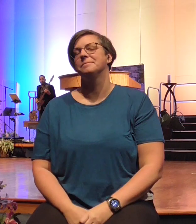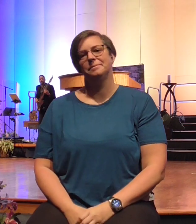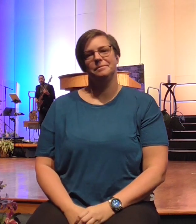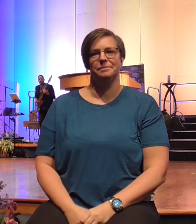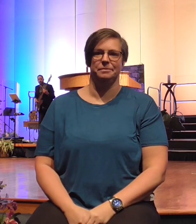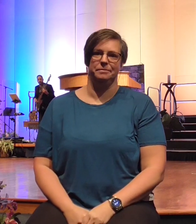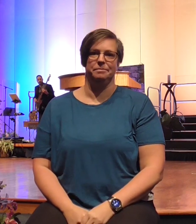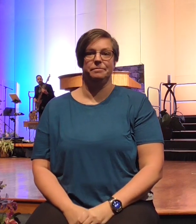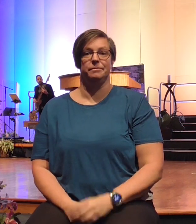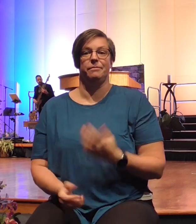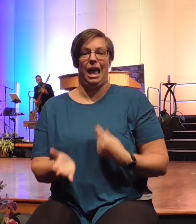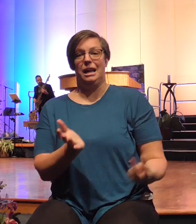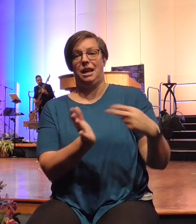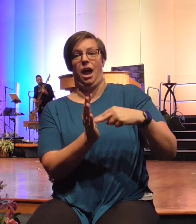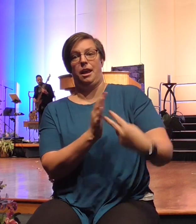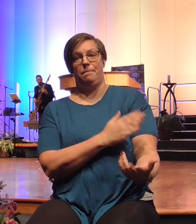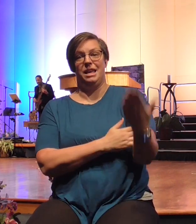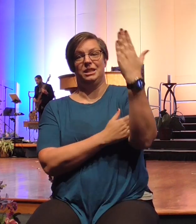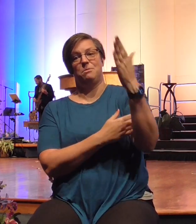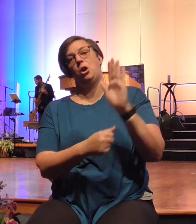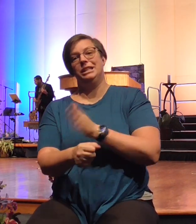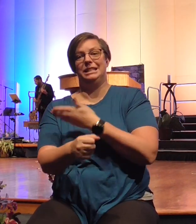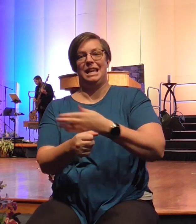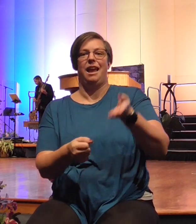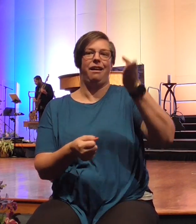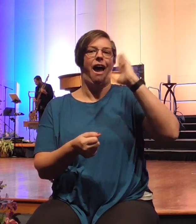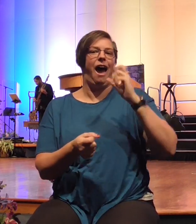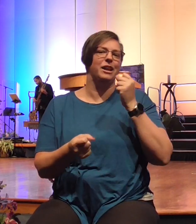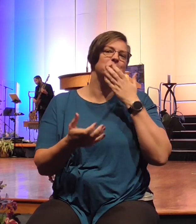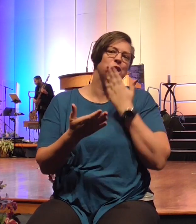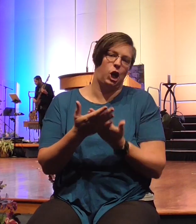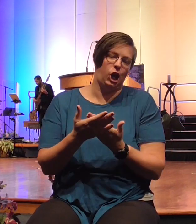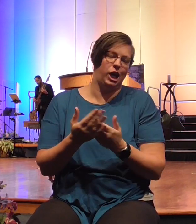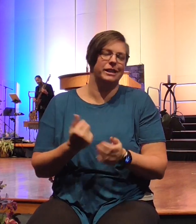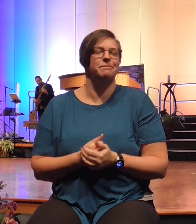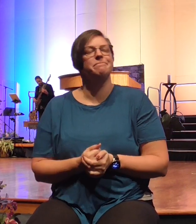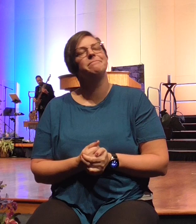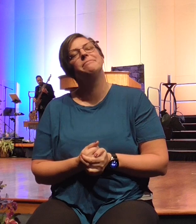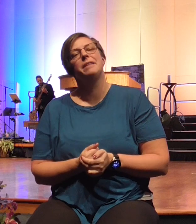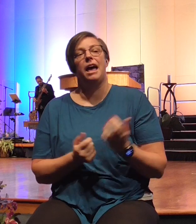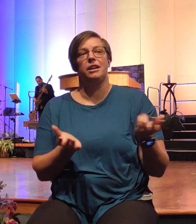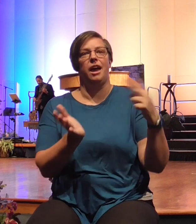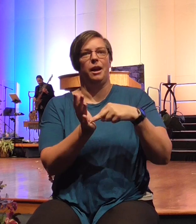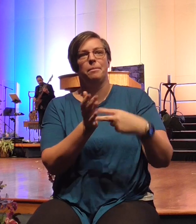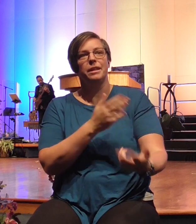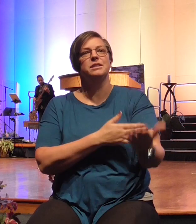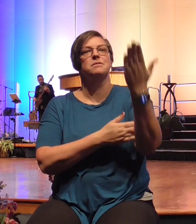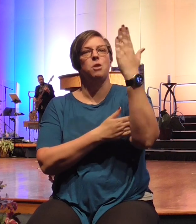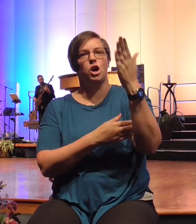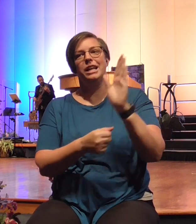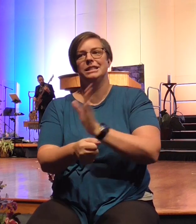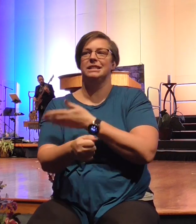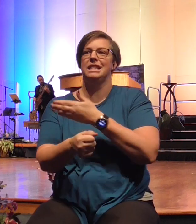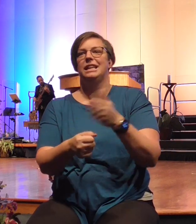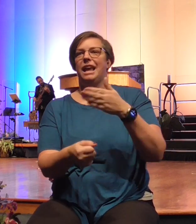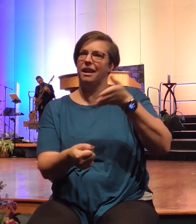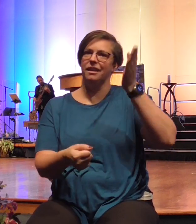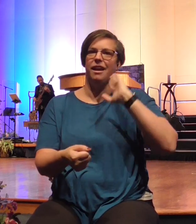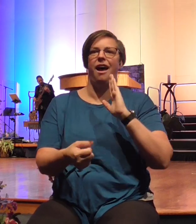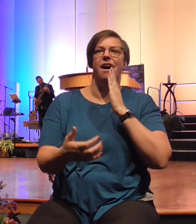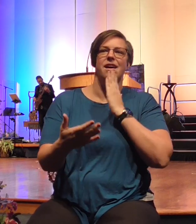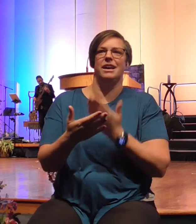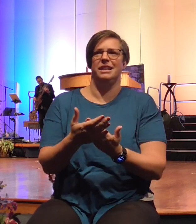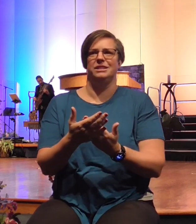I got up this morning singing, God is so good. I got up this morning